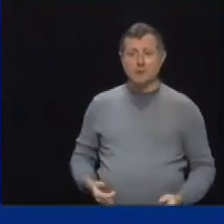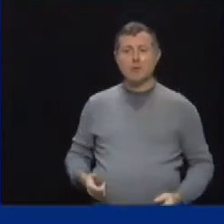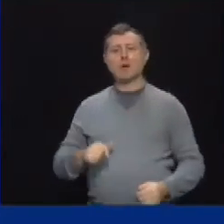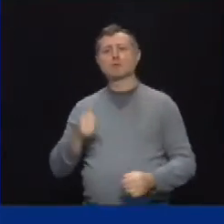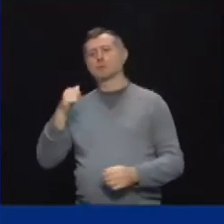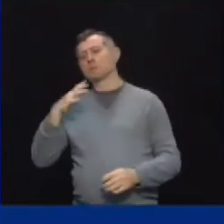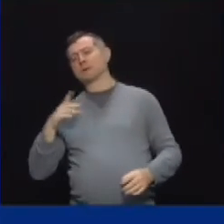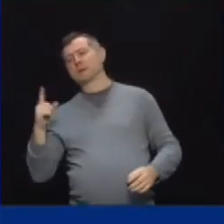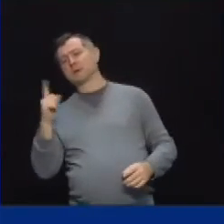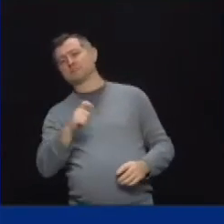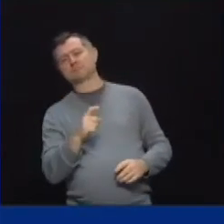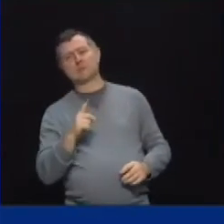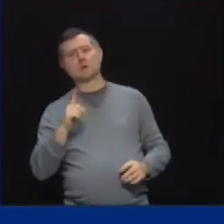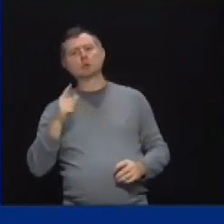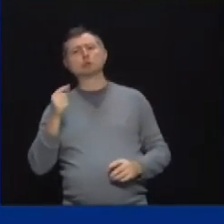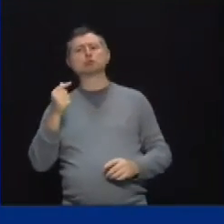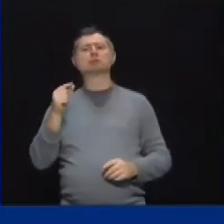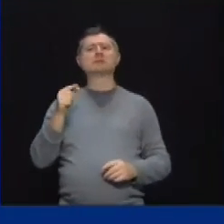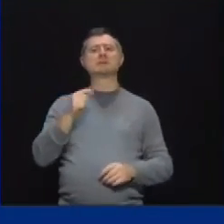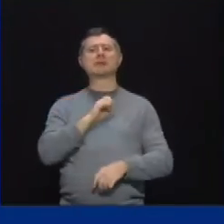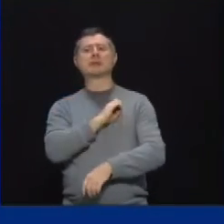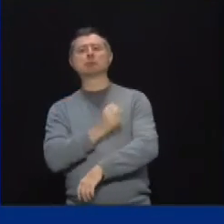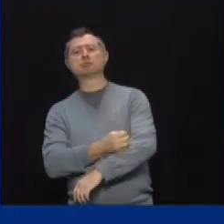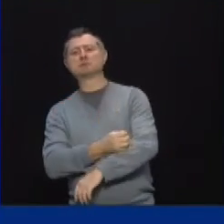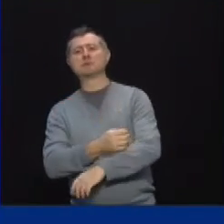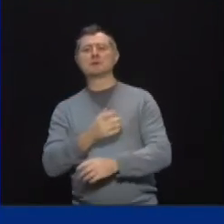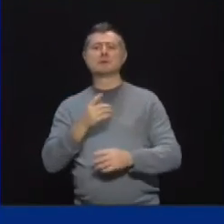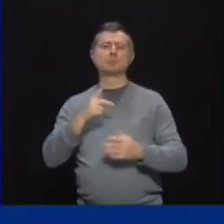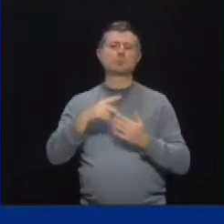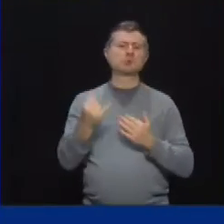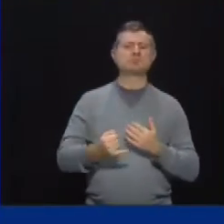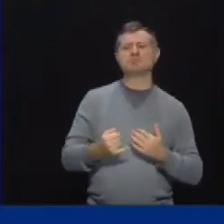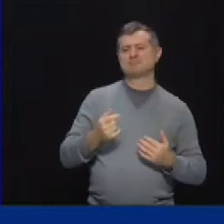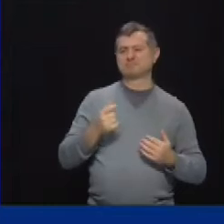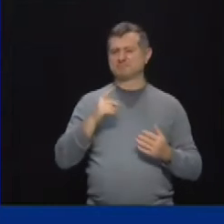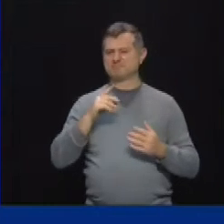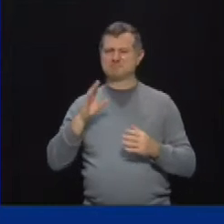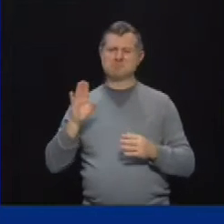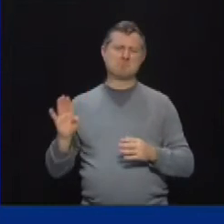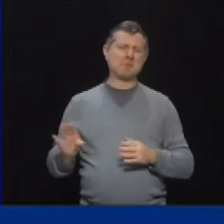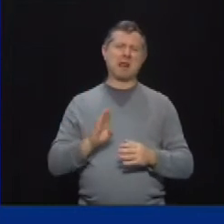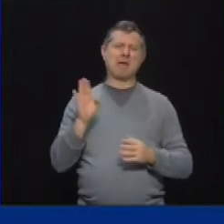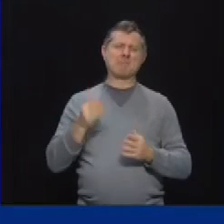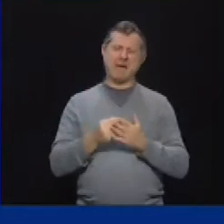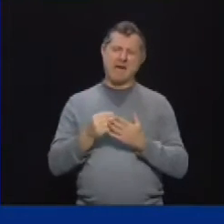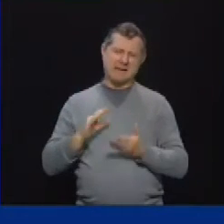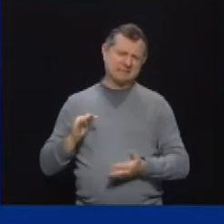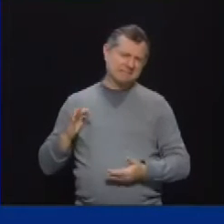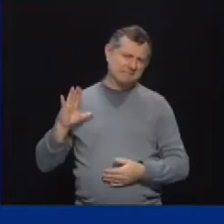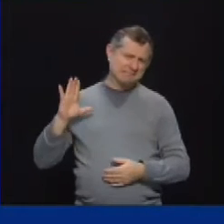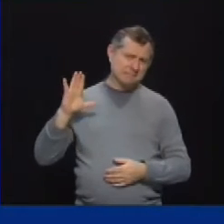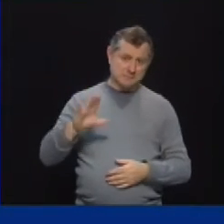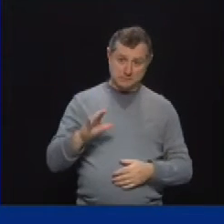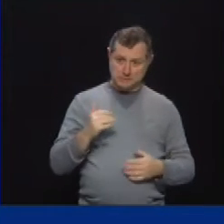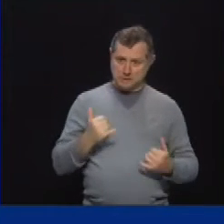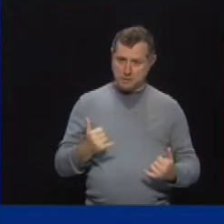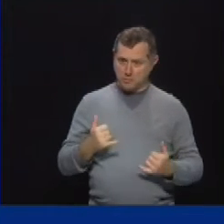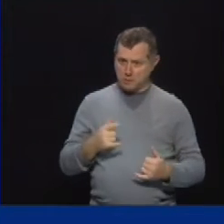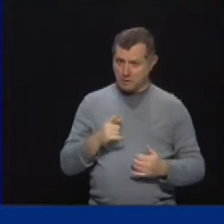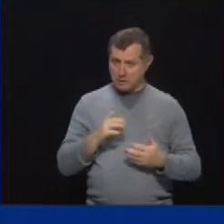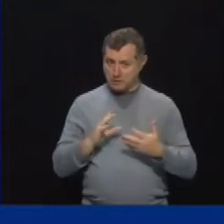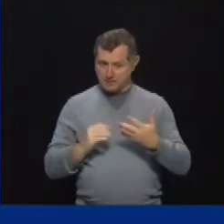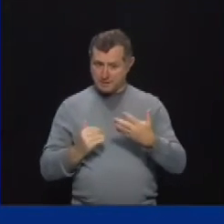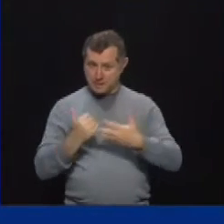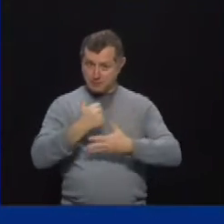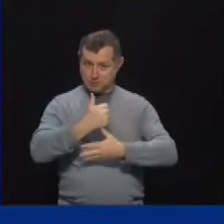resiliency projects, you know, they cost billions of dollars. We've been looking at climate change since the storm. How might this money be raised through